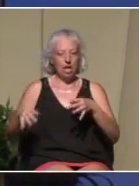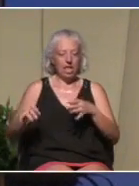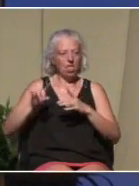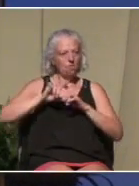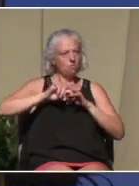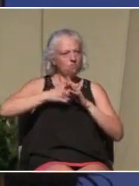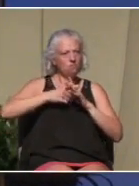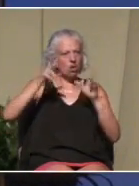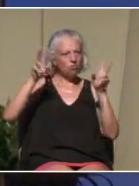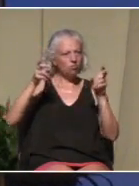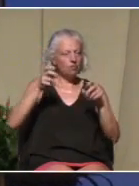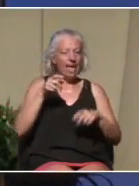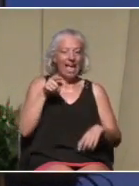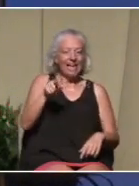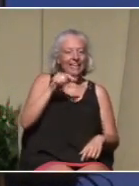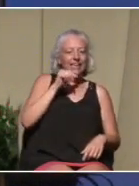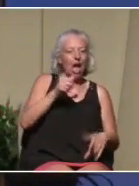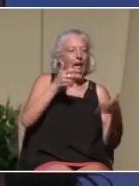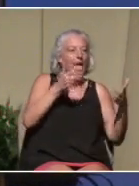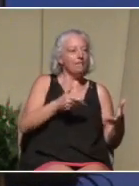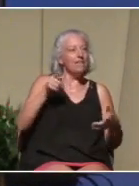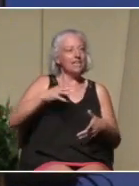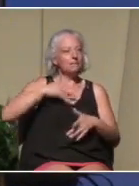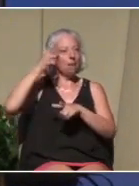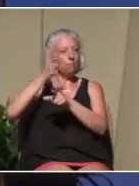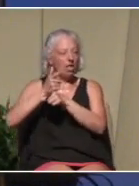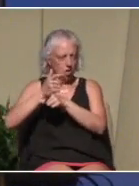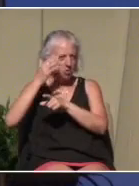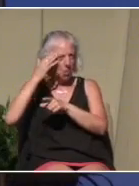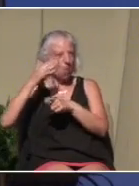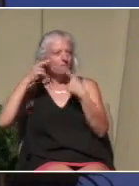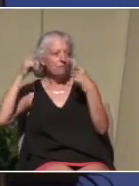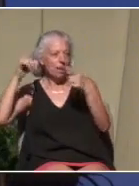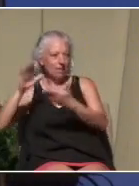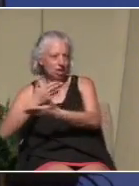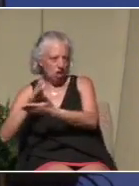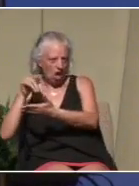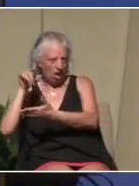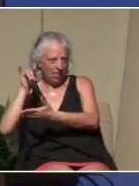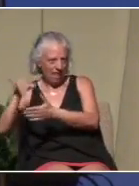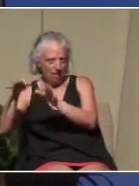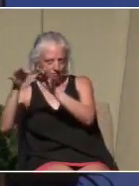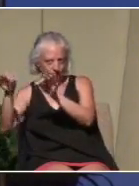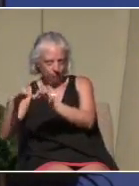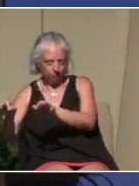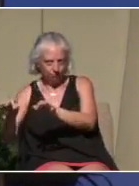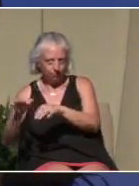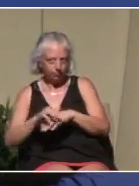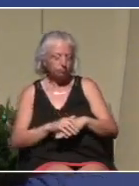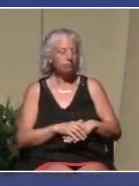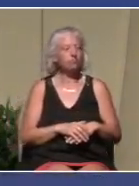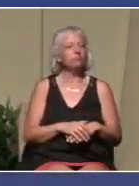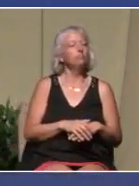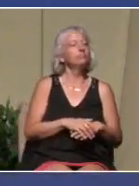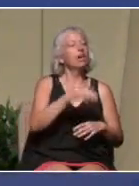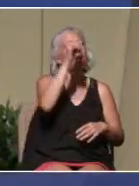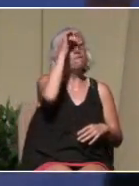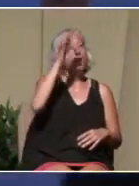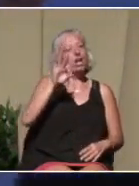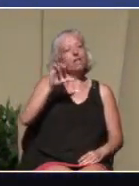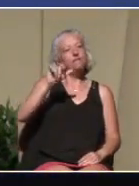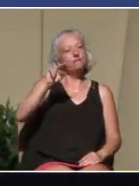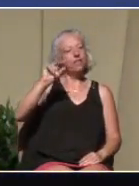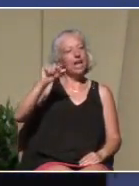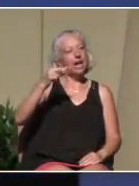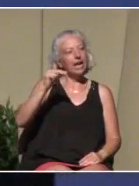my brother." Have you heard, you know that expression? A song that was quite famous was written about it. So he said, Father Flanagan says, he